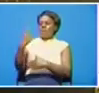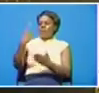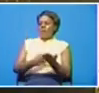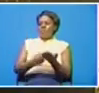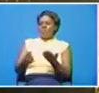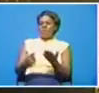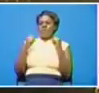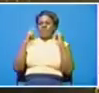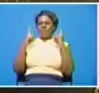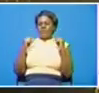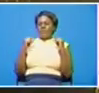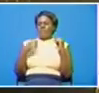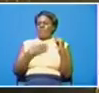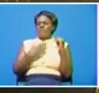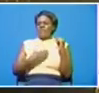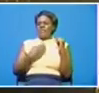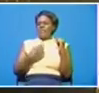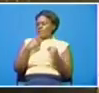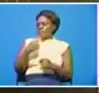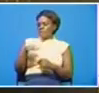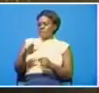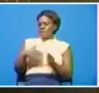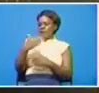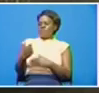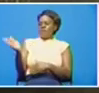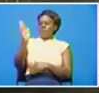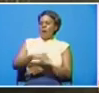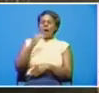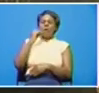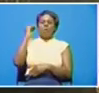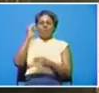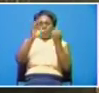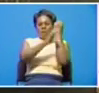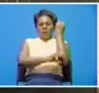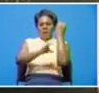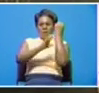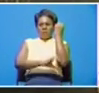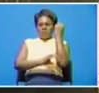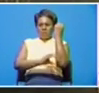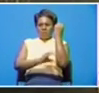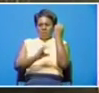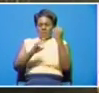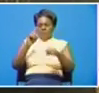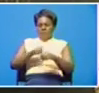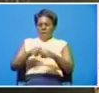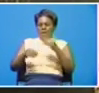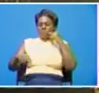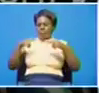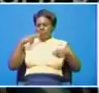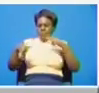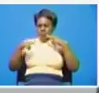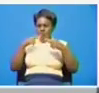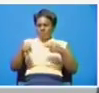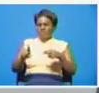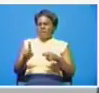Kenyan side played two Spanish sides. Okumbi said this after returning back into the country at a luncheon in Nairobi Hotel, where he revealed that he will